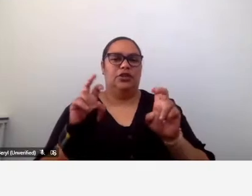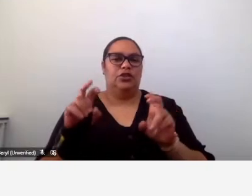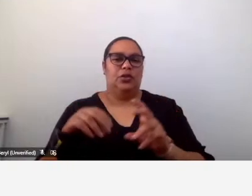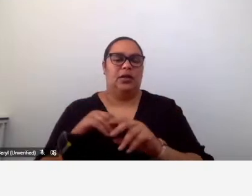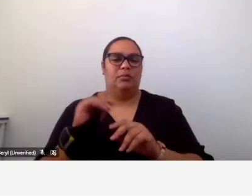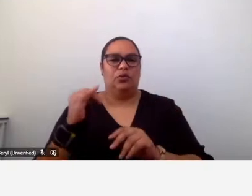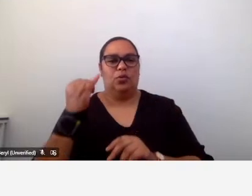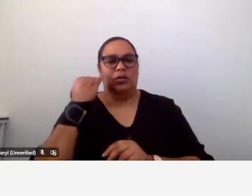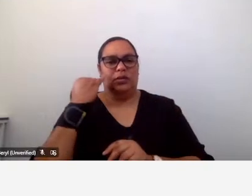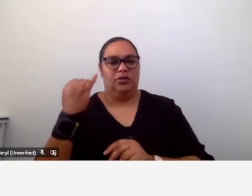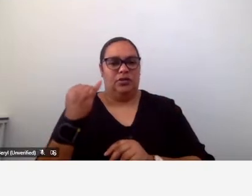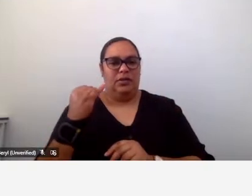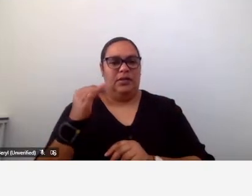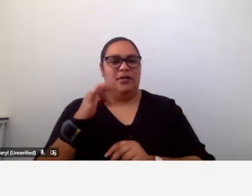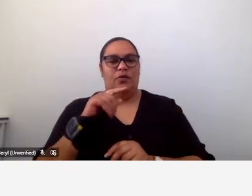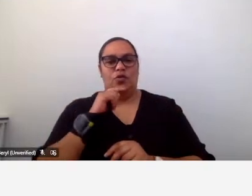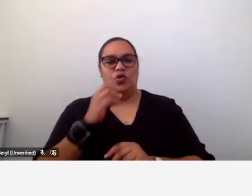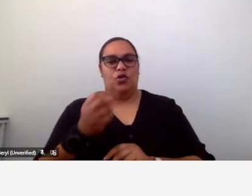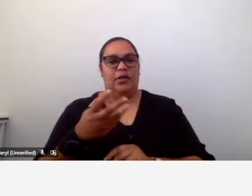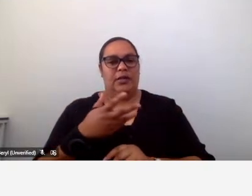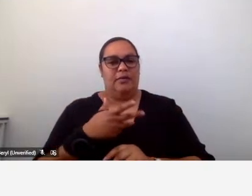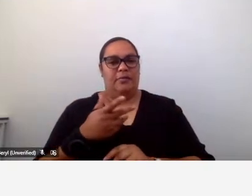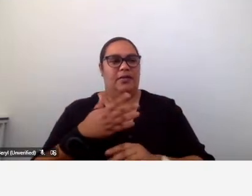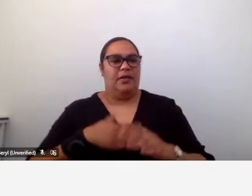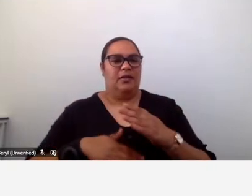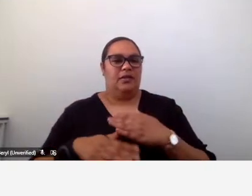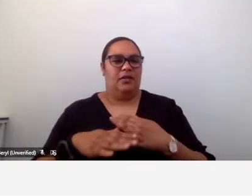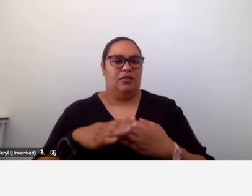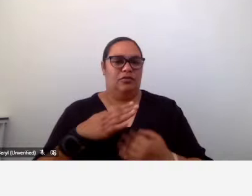initiation, if you give me that indulgence.